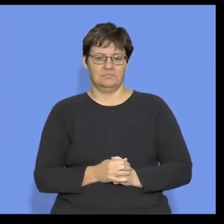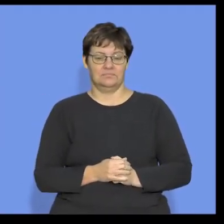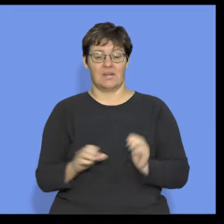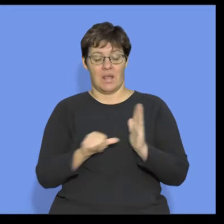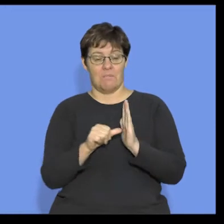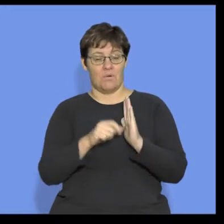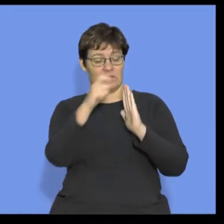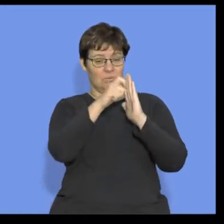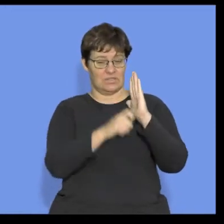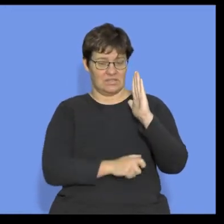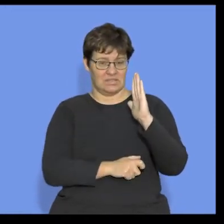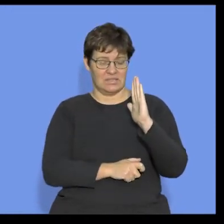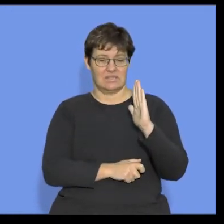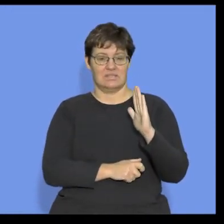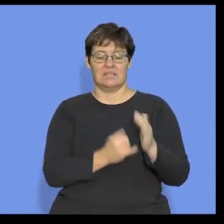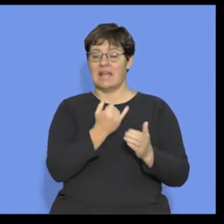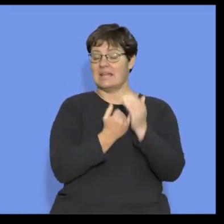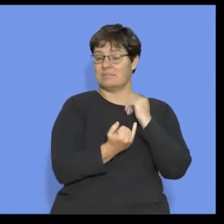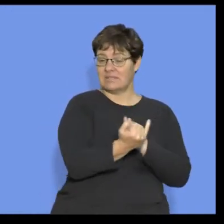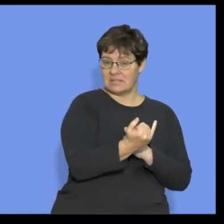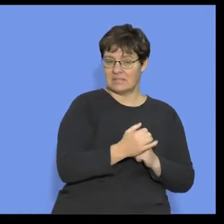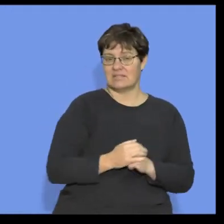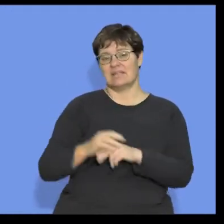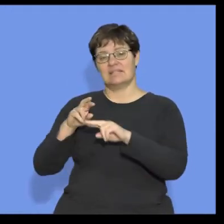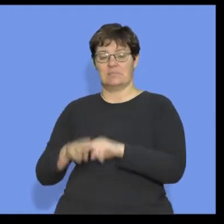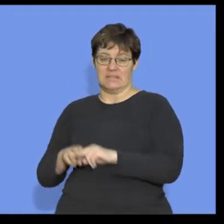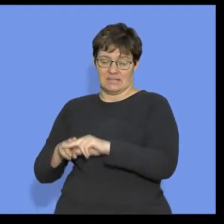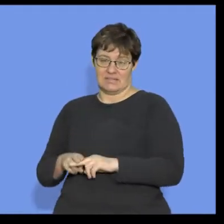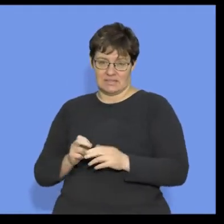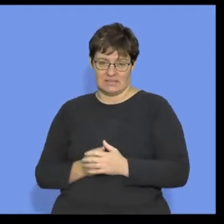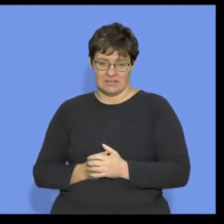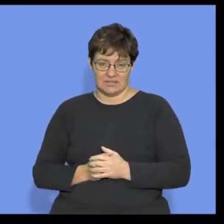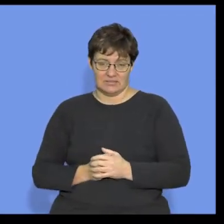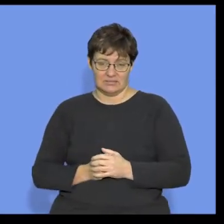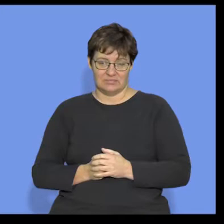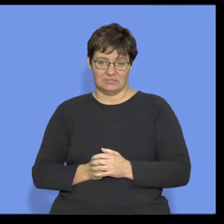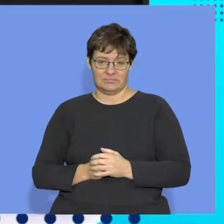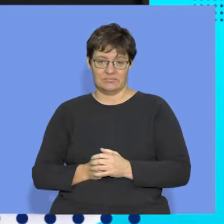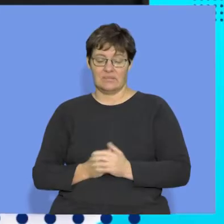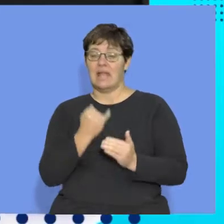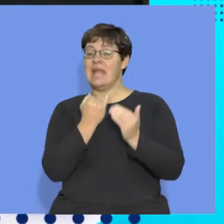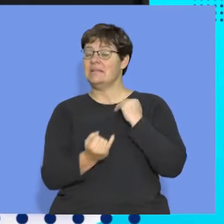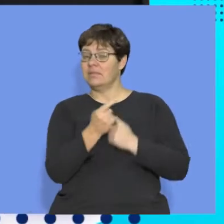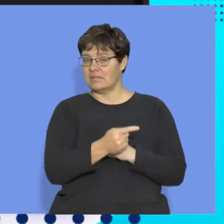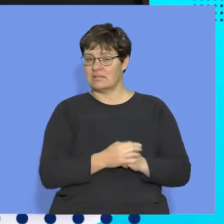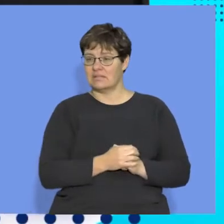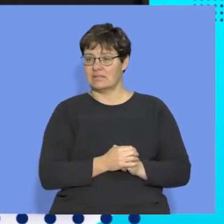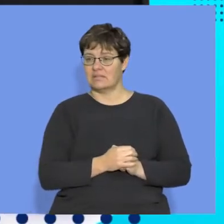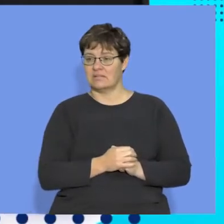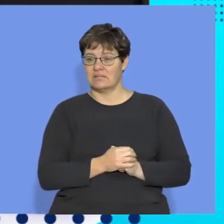Some of the keywords, also independent and dependent events. Independent, can it come